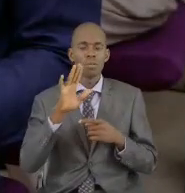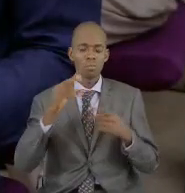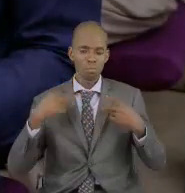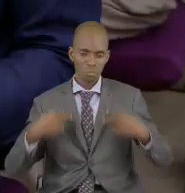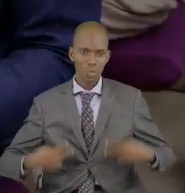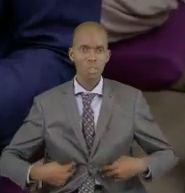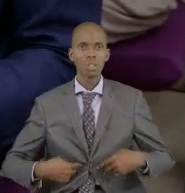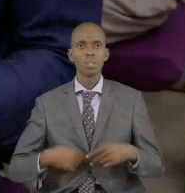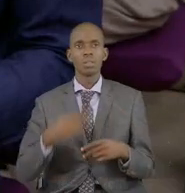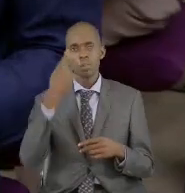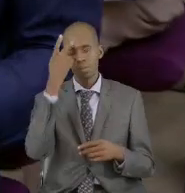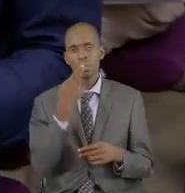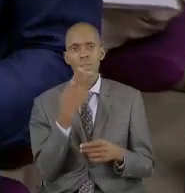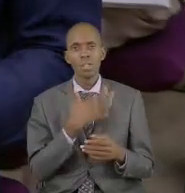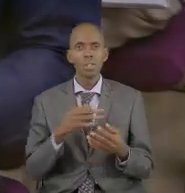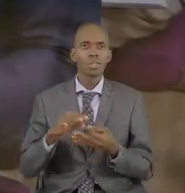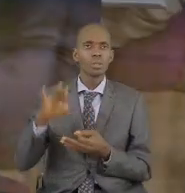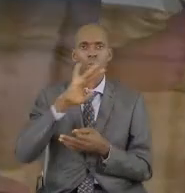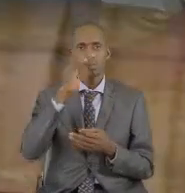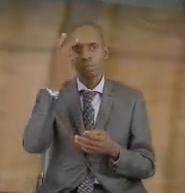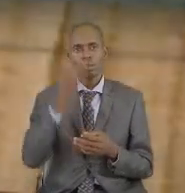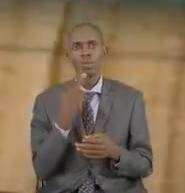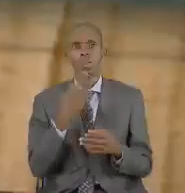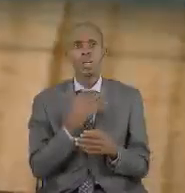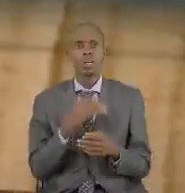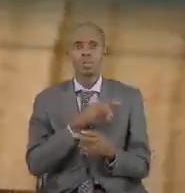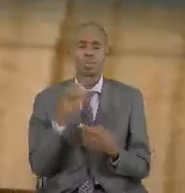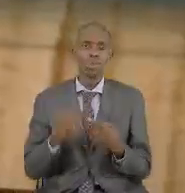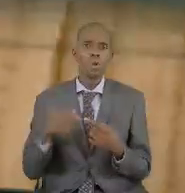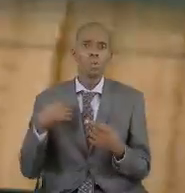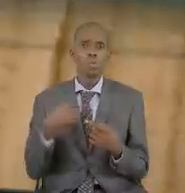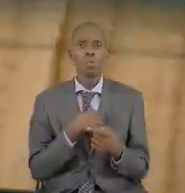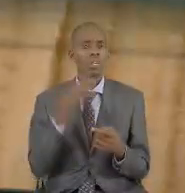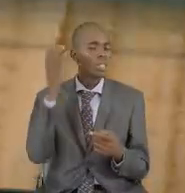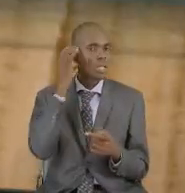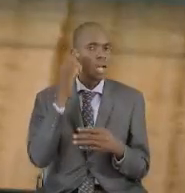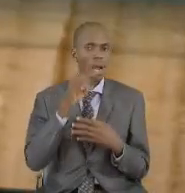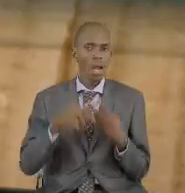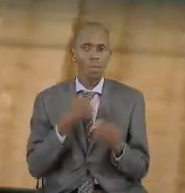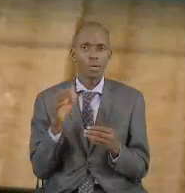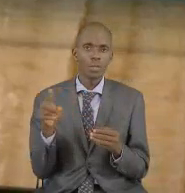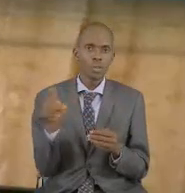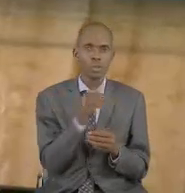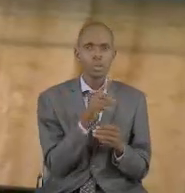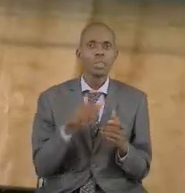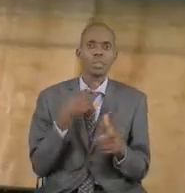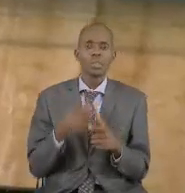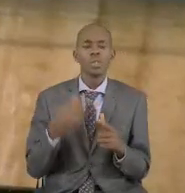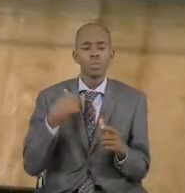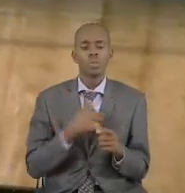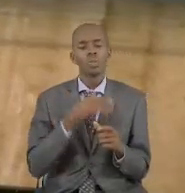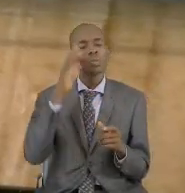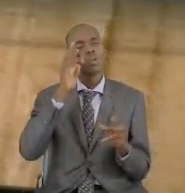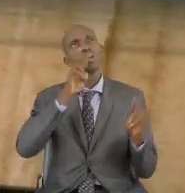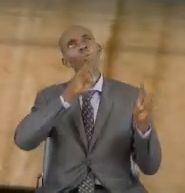your spiritual parents. And when we hear of you, then when we look up to God,